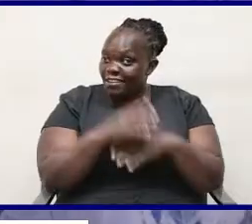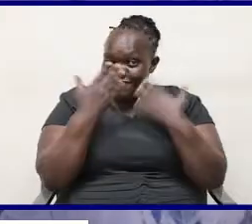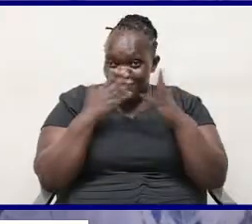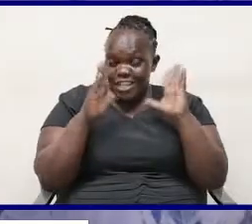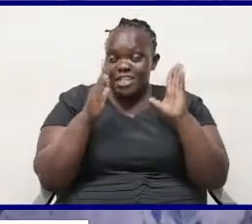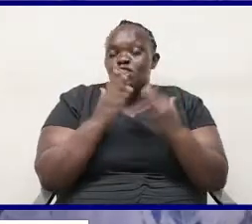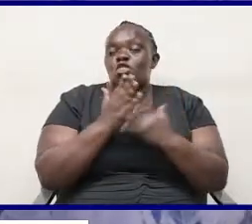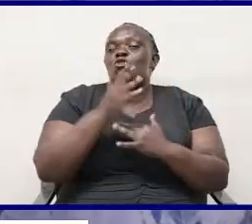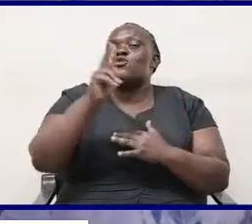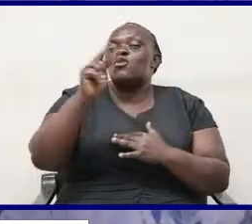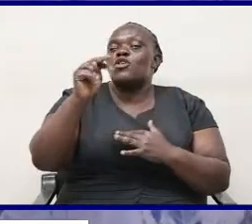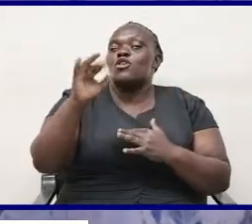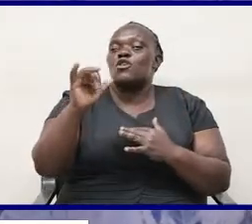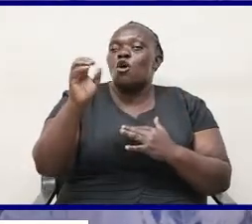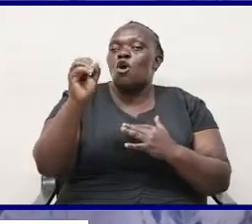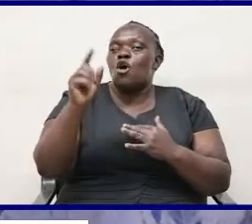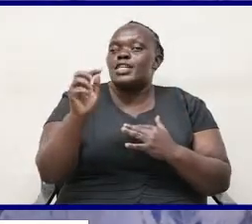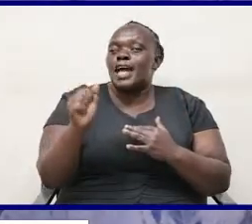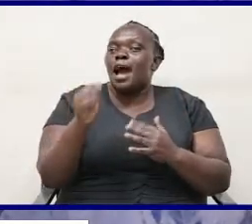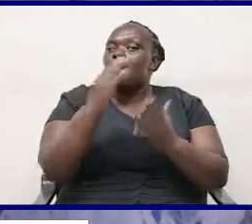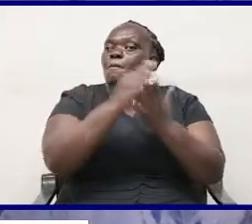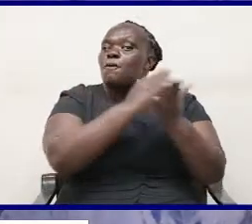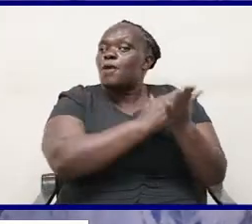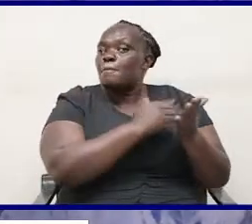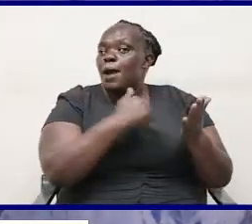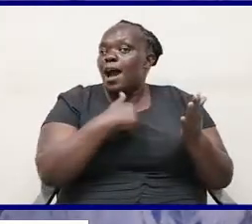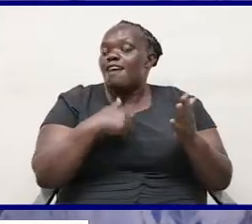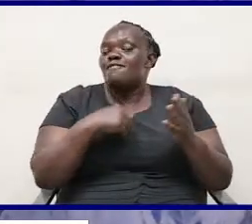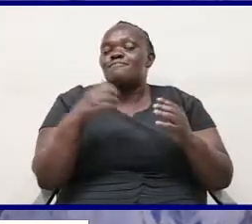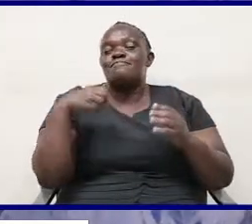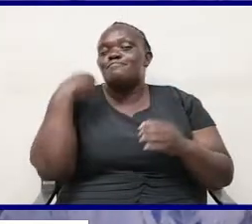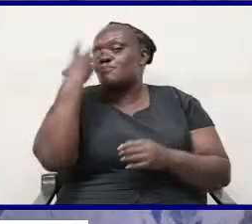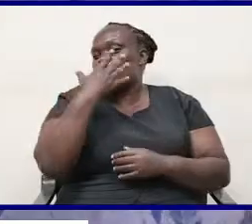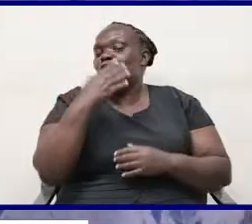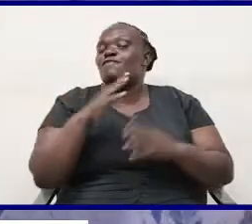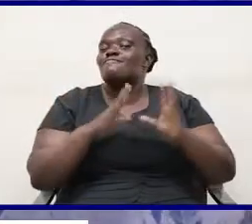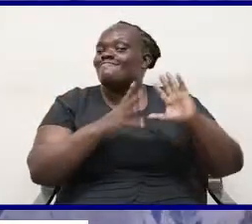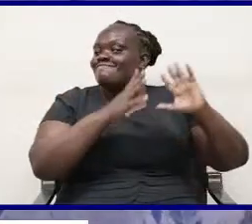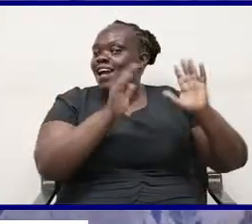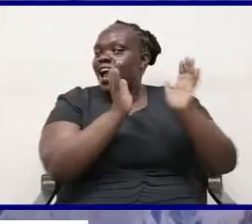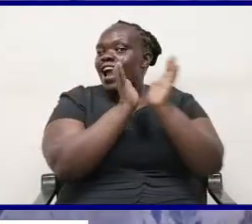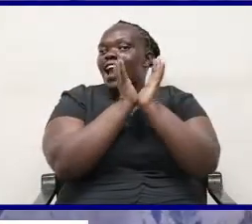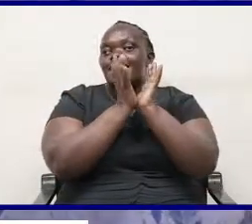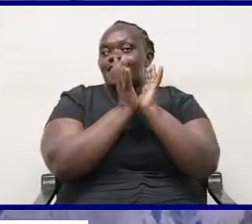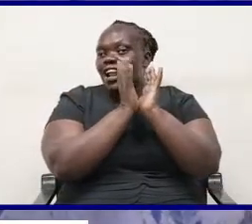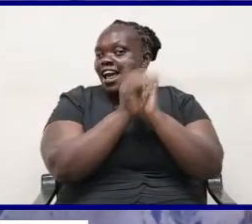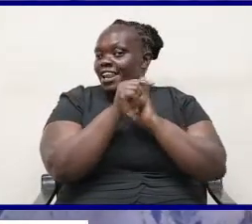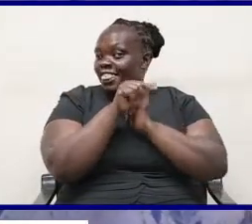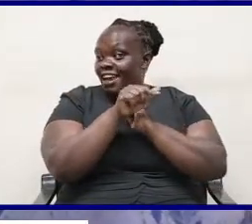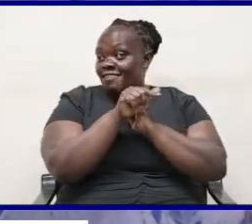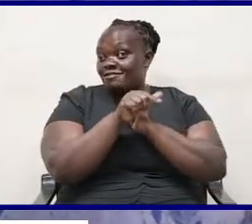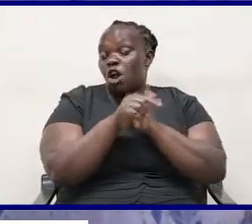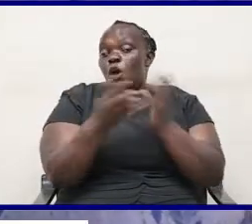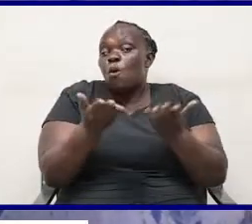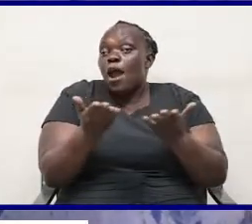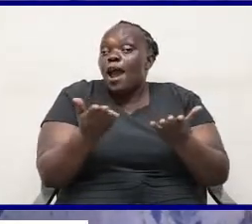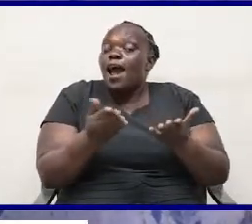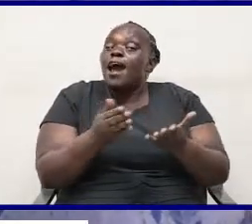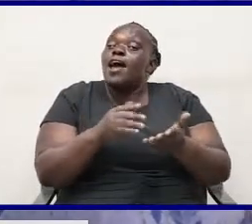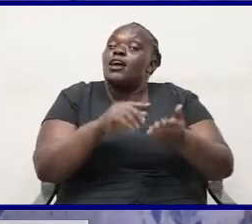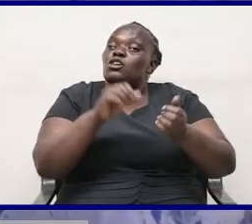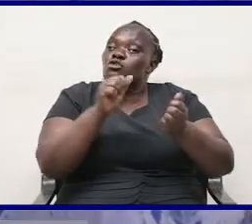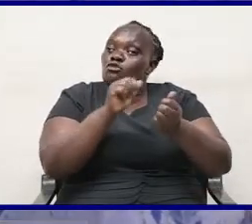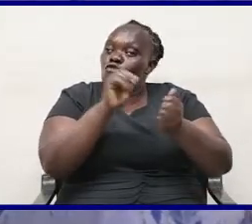through the Nyota program. And we had a very colorful ceremony yesterday at Kasarani Stadium, where a total